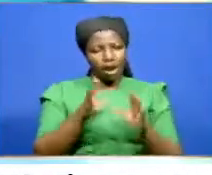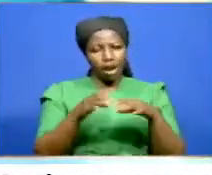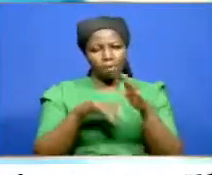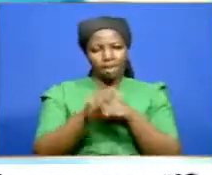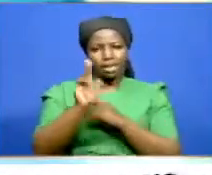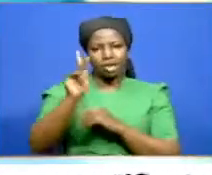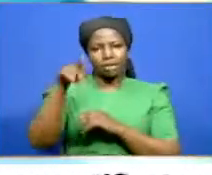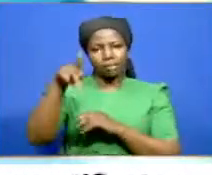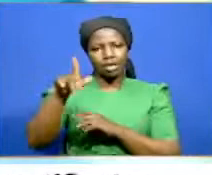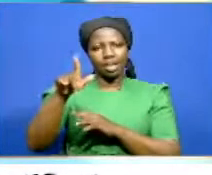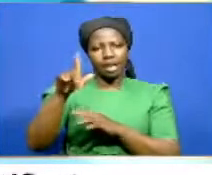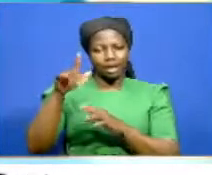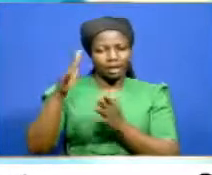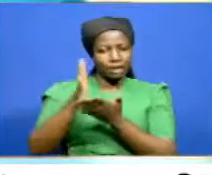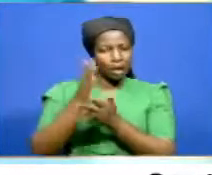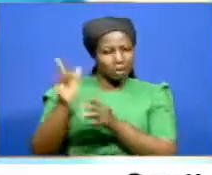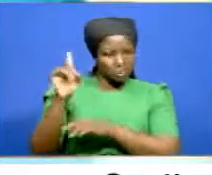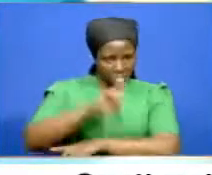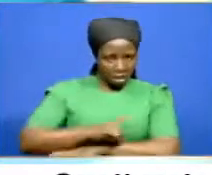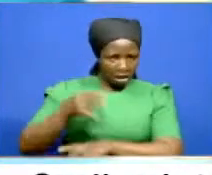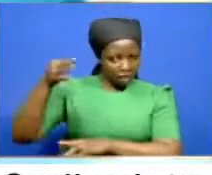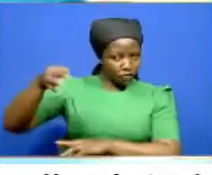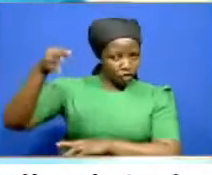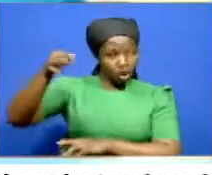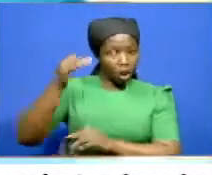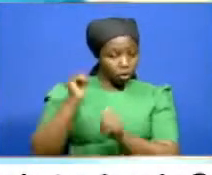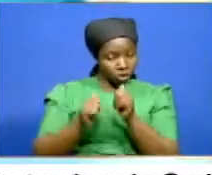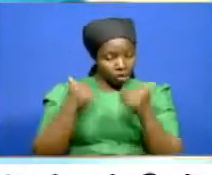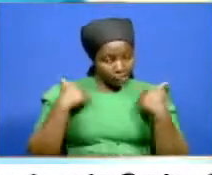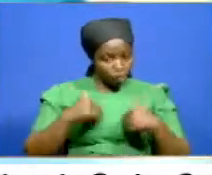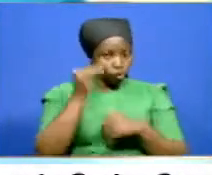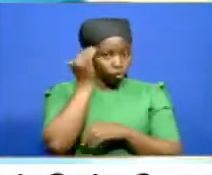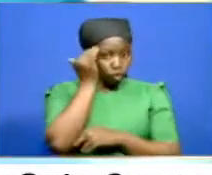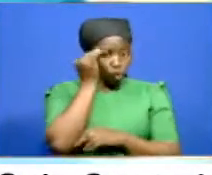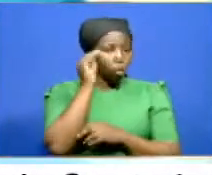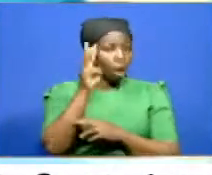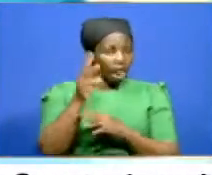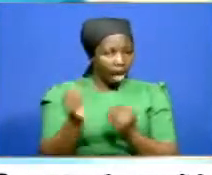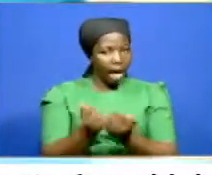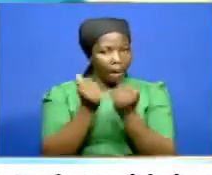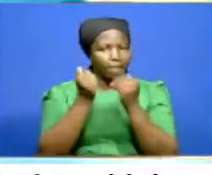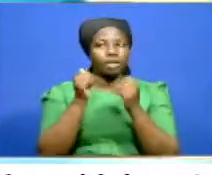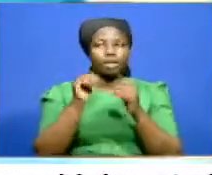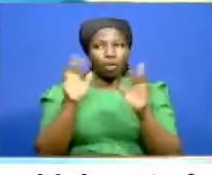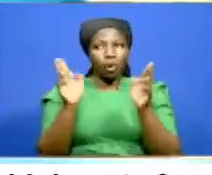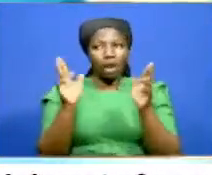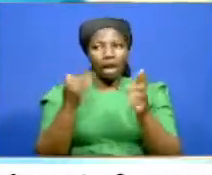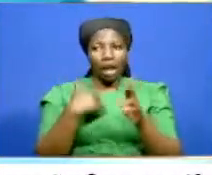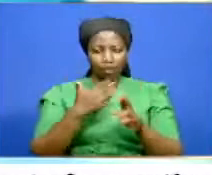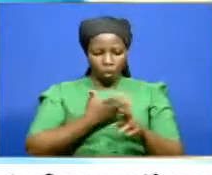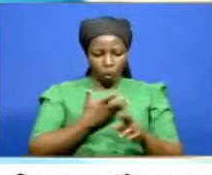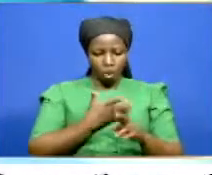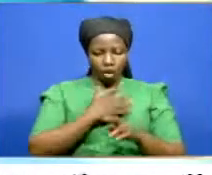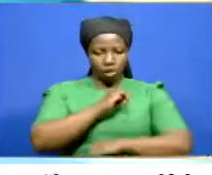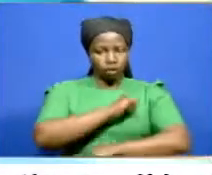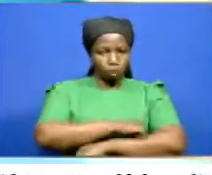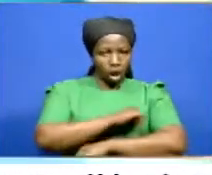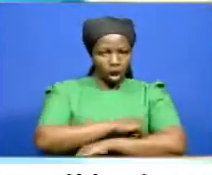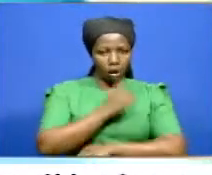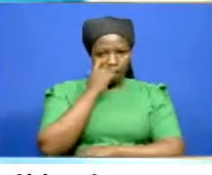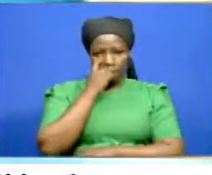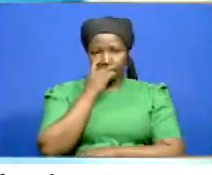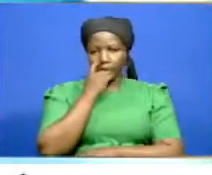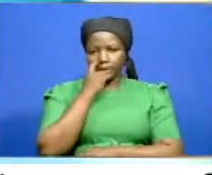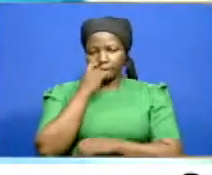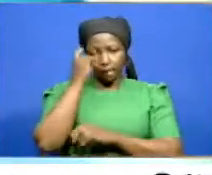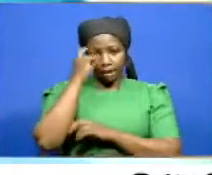someday in the near future, which I know it will happen. Already I'm having my own academy, you know, running. And I think the passion I have in